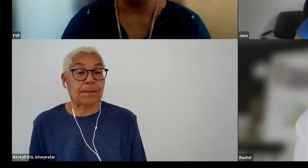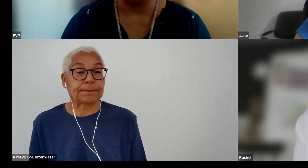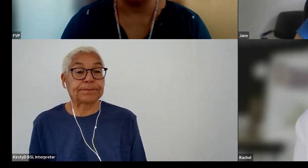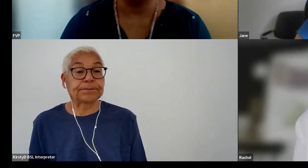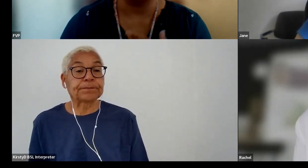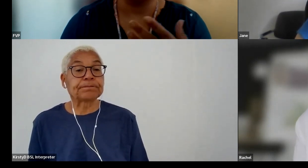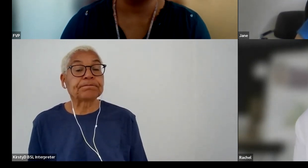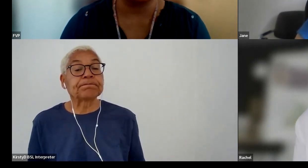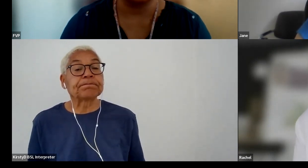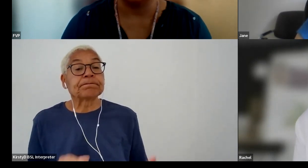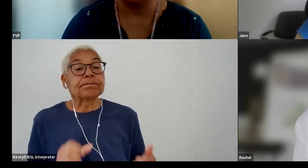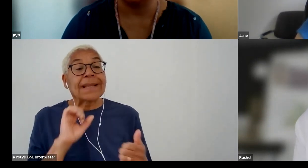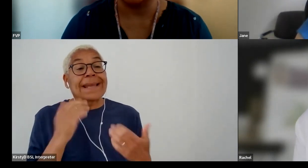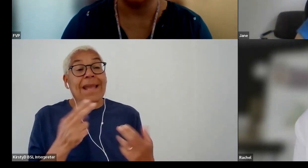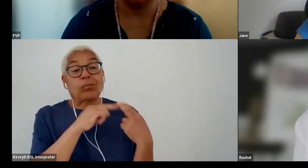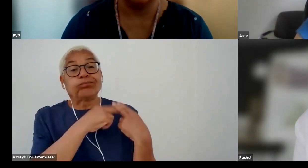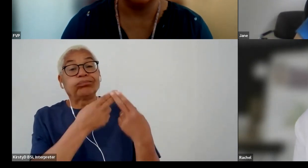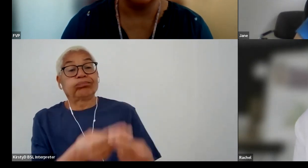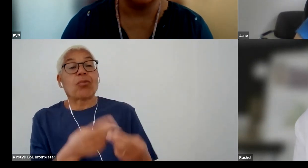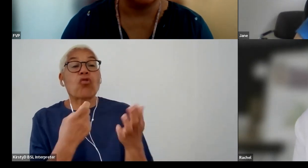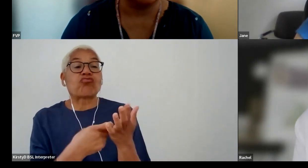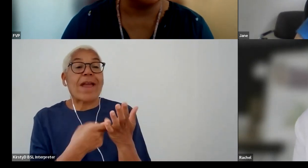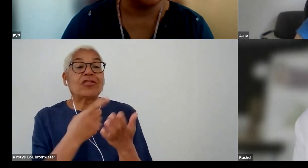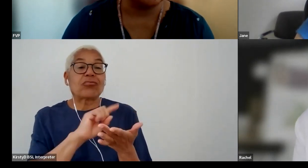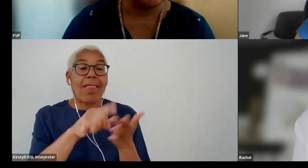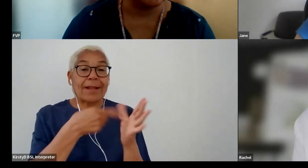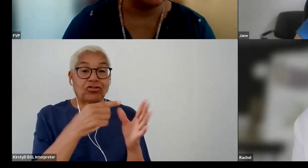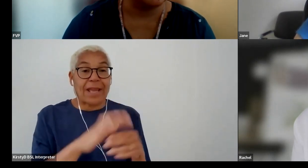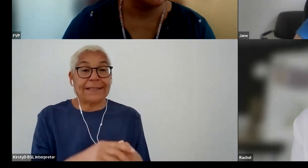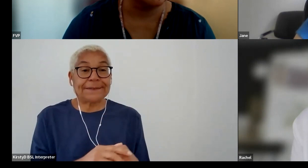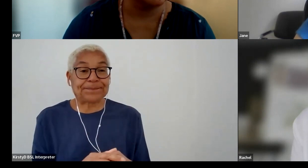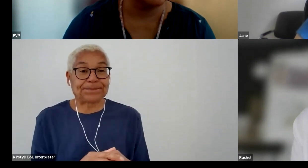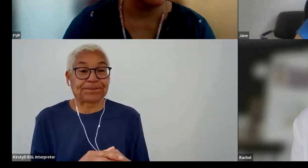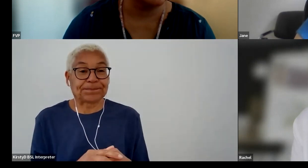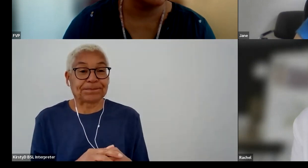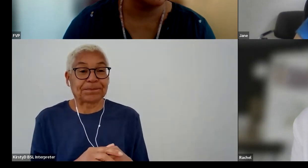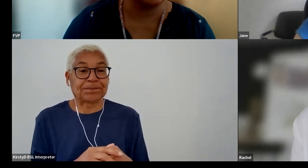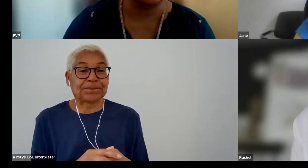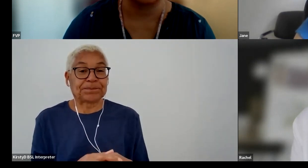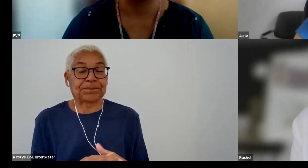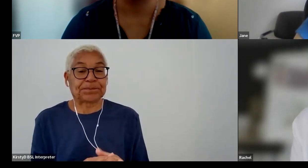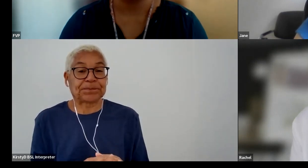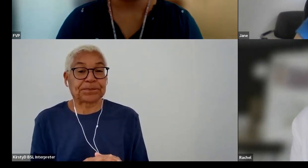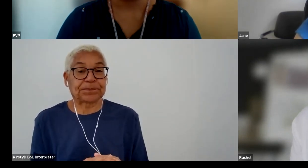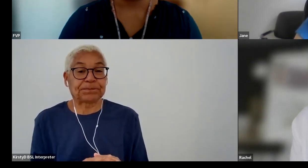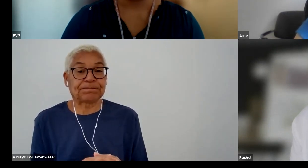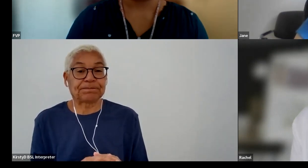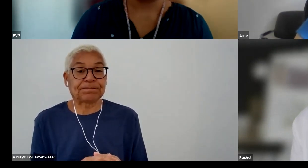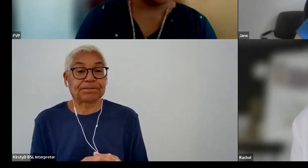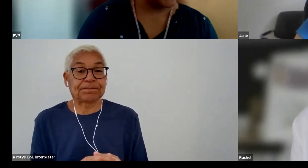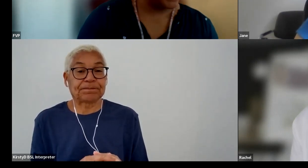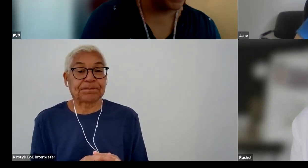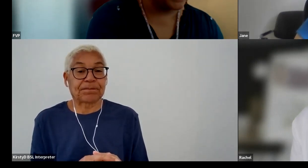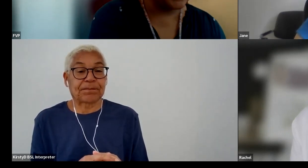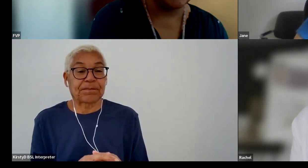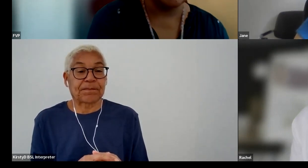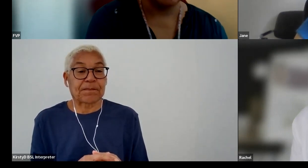Thank you. I'll hand over to Rachel and Jane. Mute myself. Thank you.